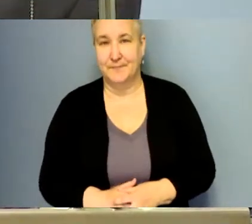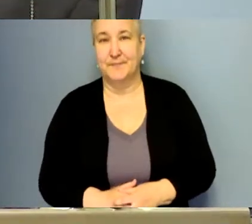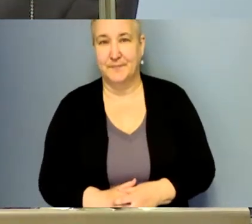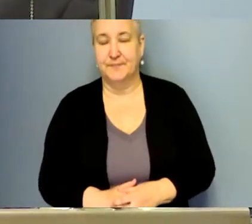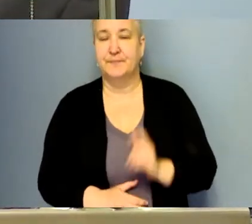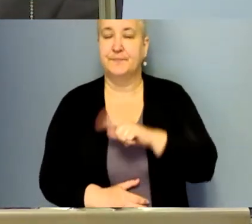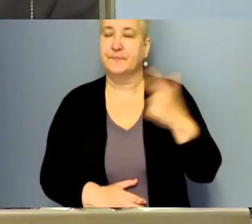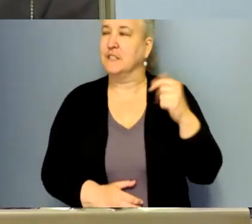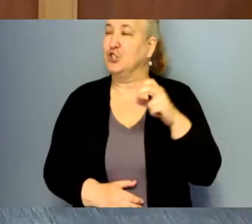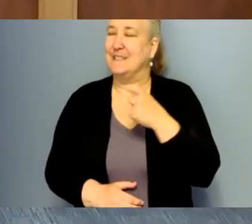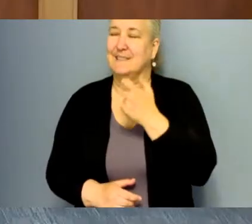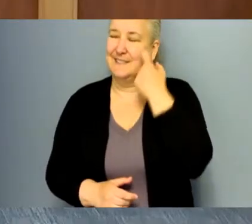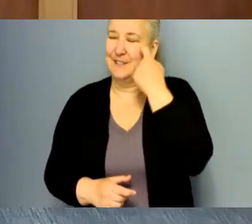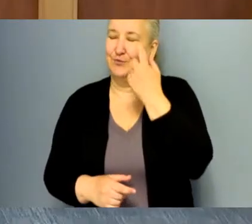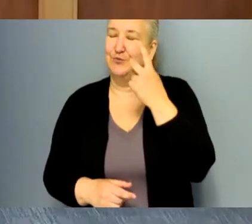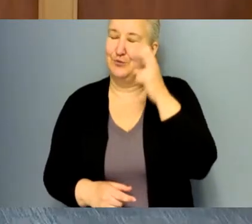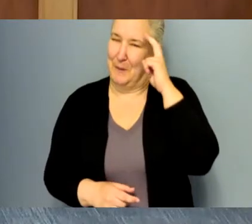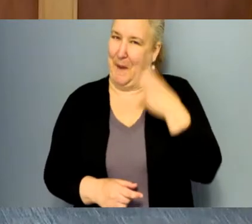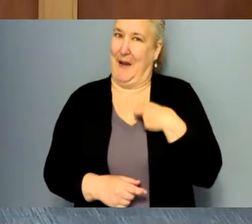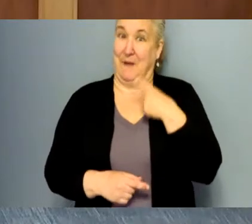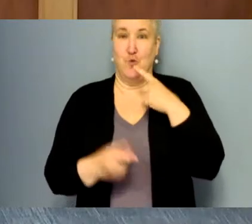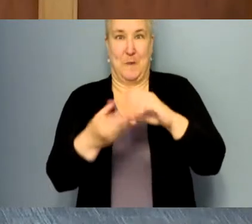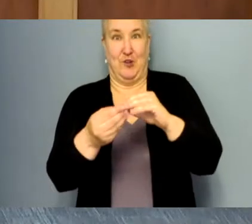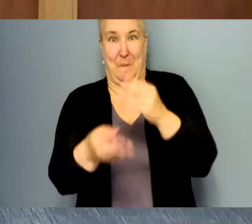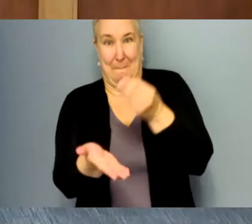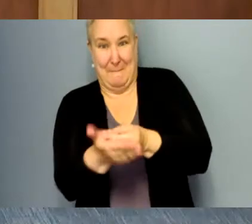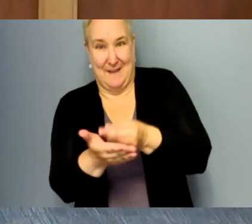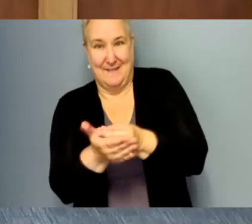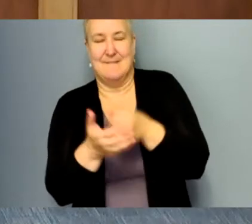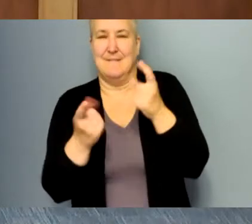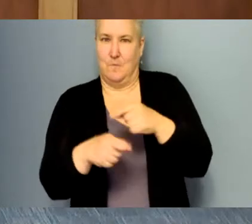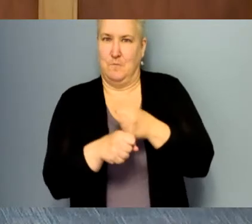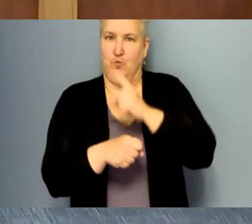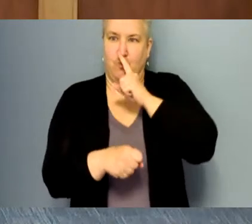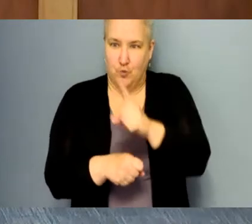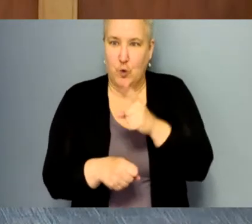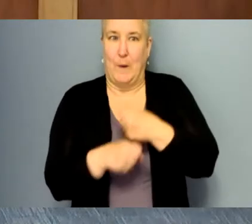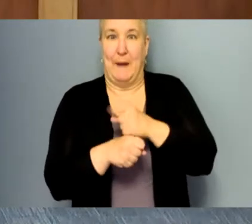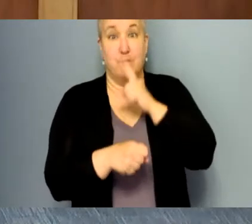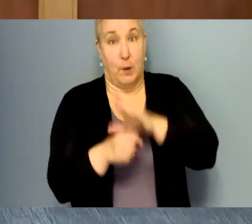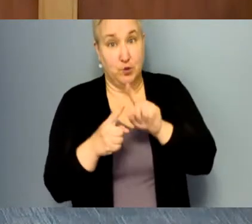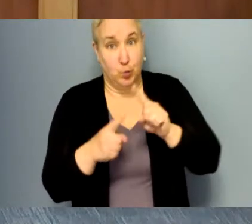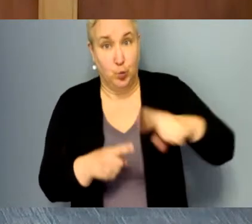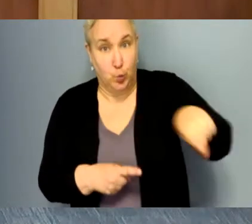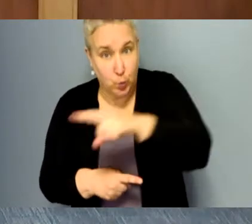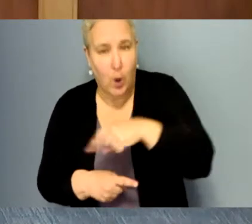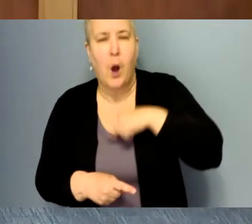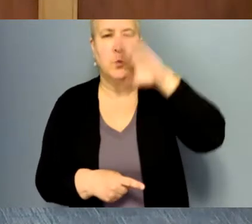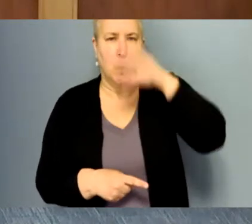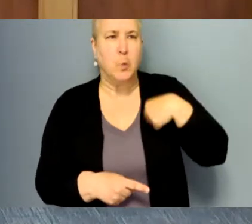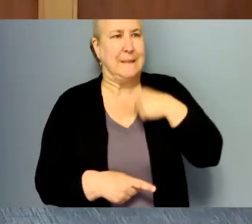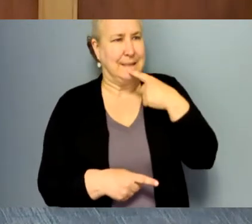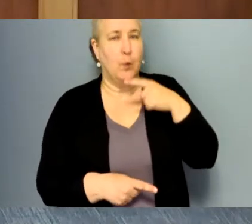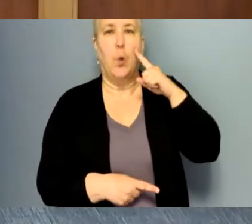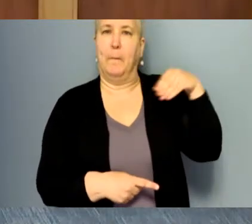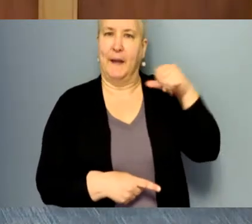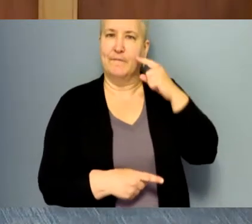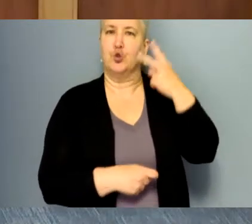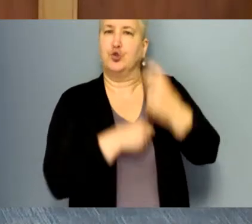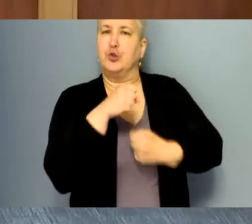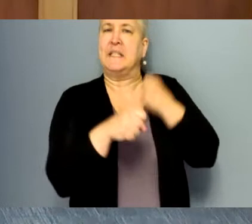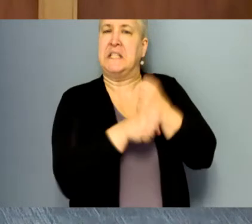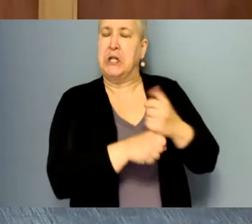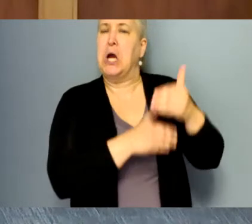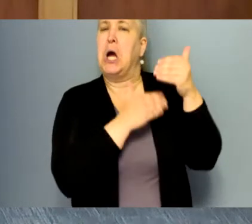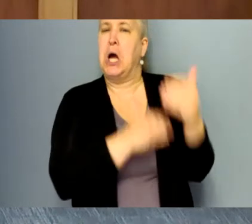Gene just reminded me of something when he said money. I had wanted to make sure that we made this promise to you, that I know we said we would pay for this for 2 years, and then we were